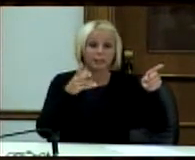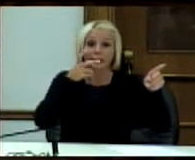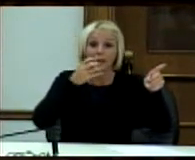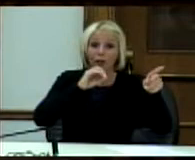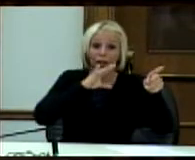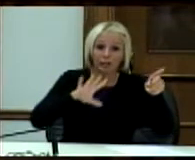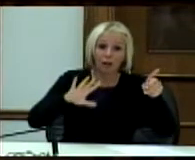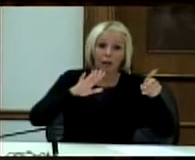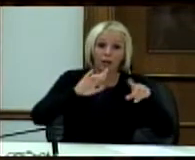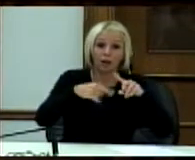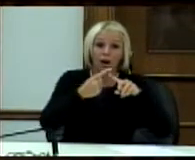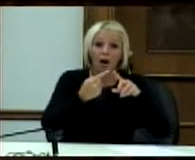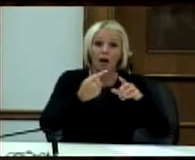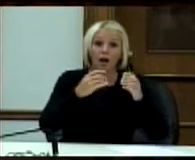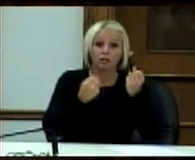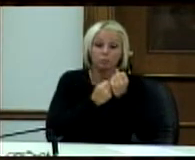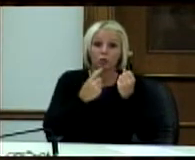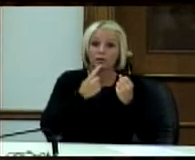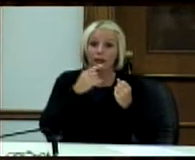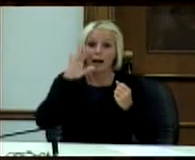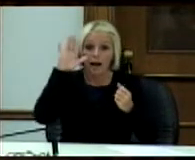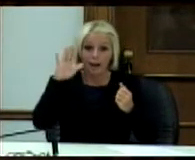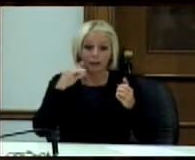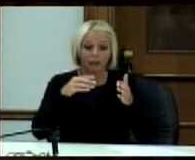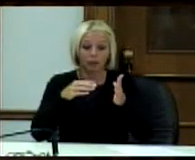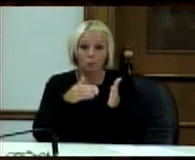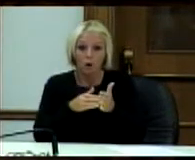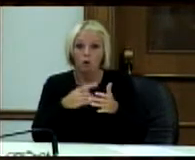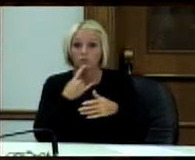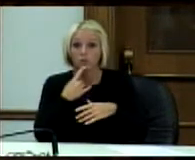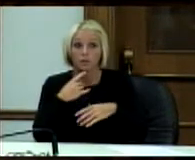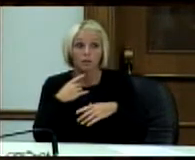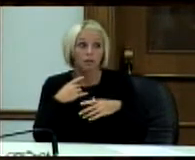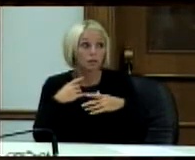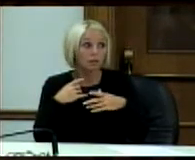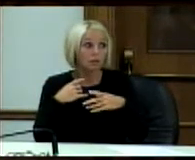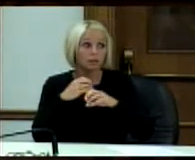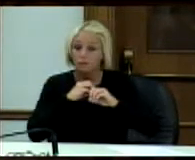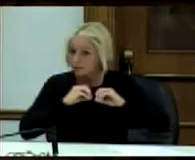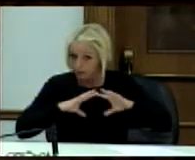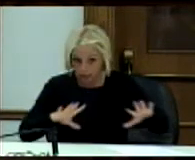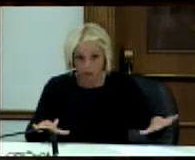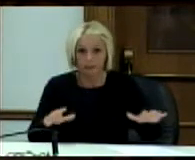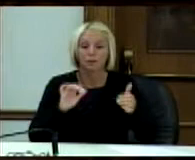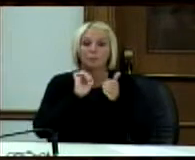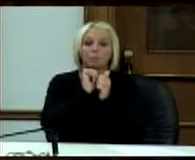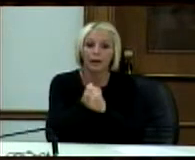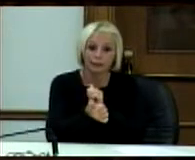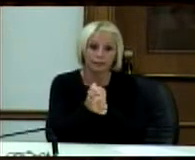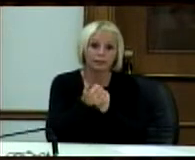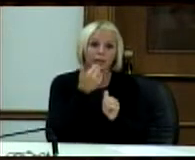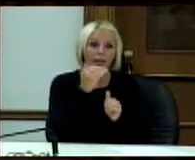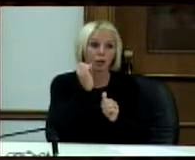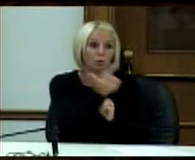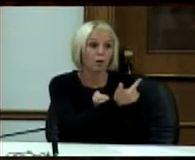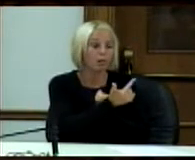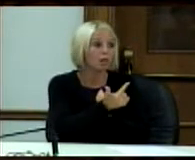Hearing none, all those in favor signify by saying aye. Aye. Opposed, same sign. Motion carries. Thank you